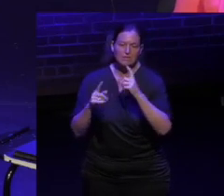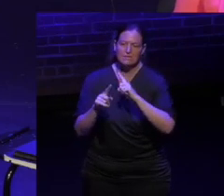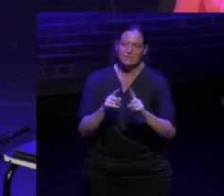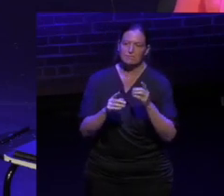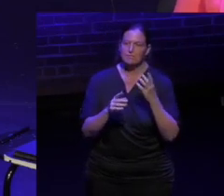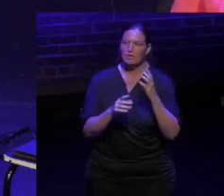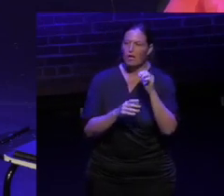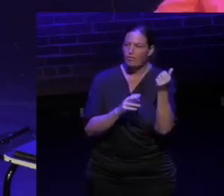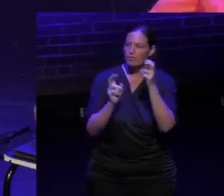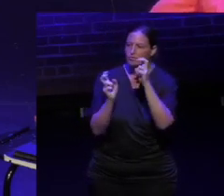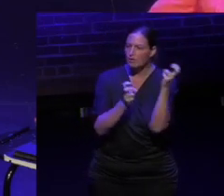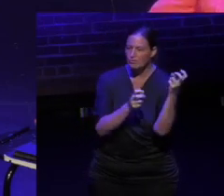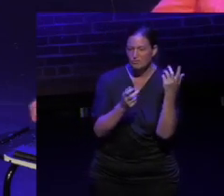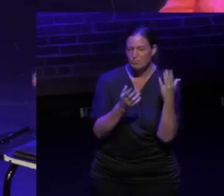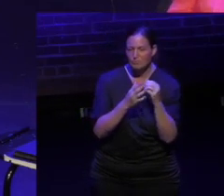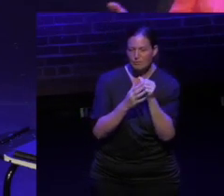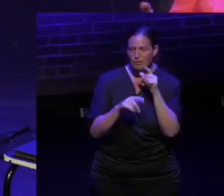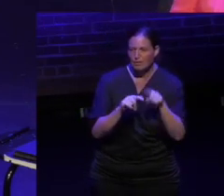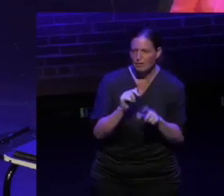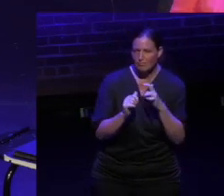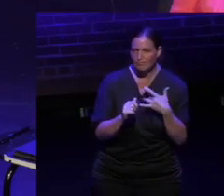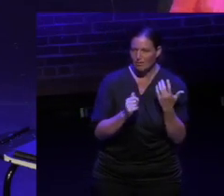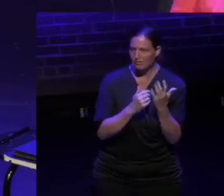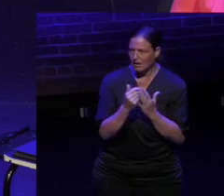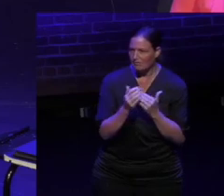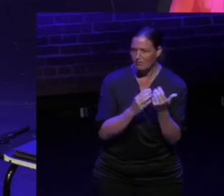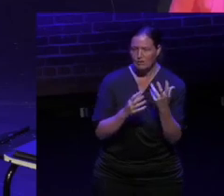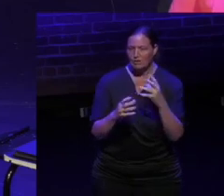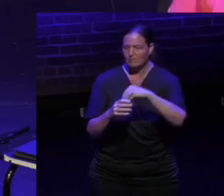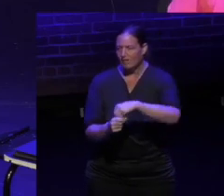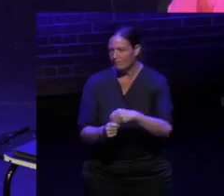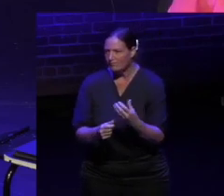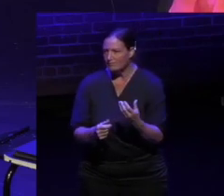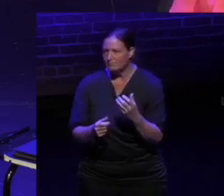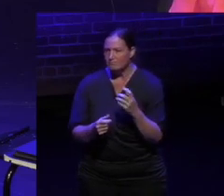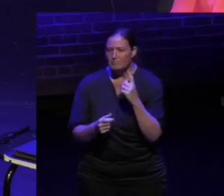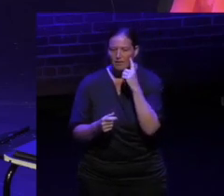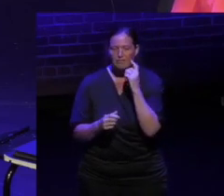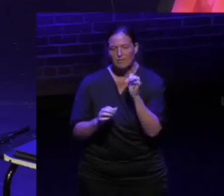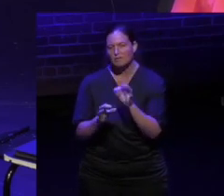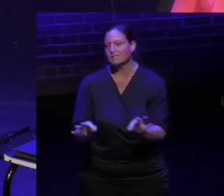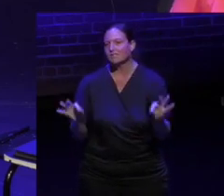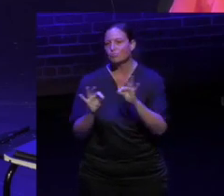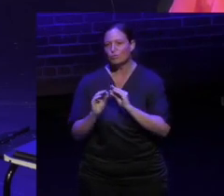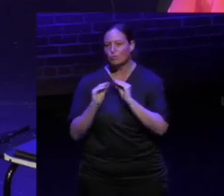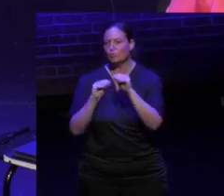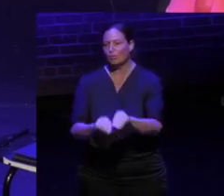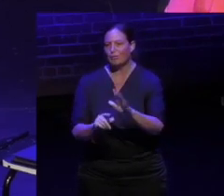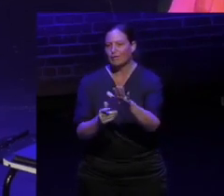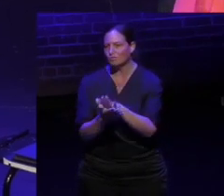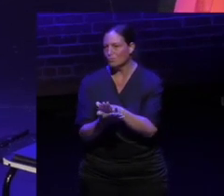that people might not otherwise get access to or feel comfortable engaging with. So we need to build that into curriculums